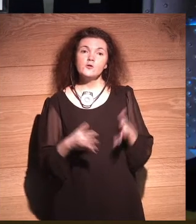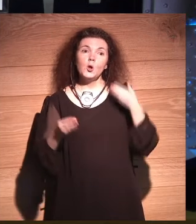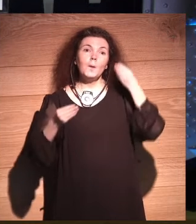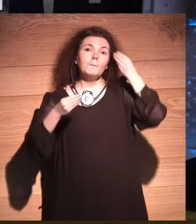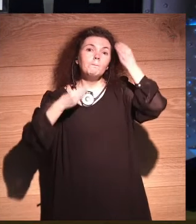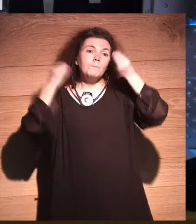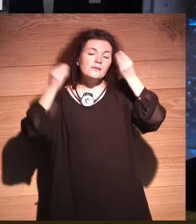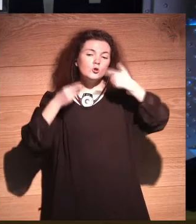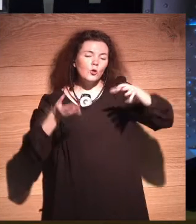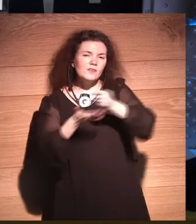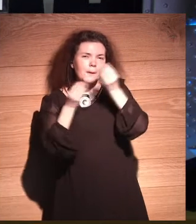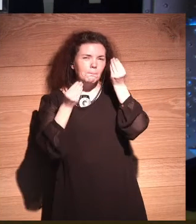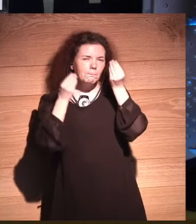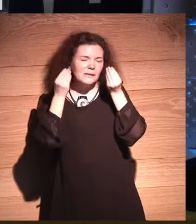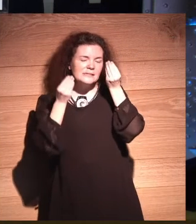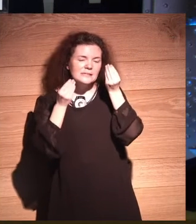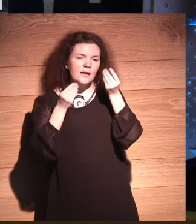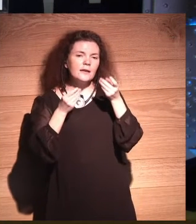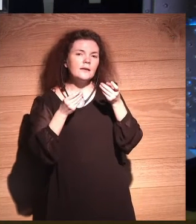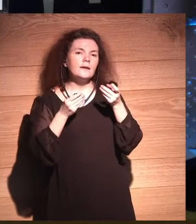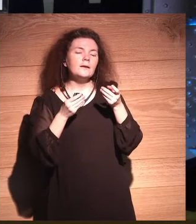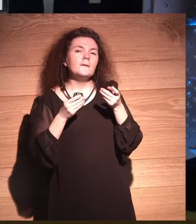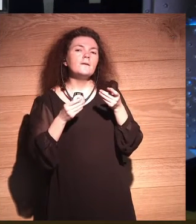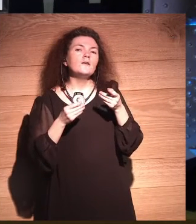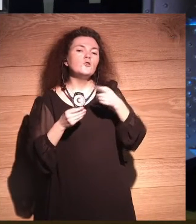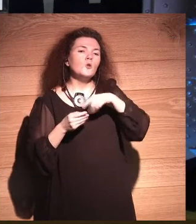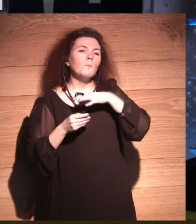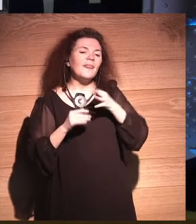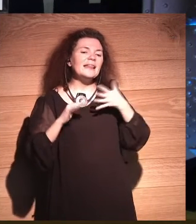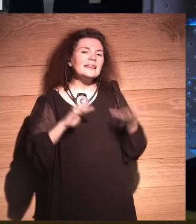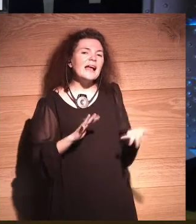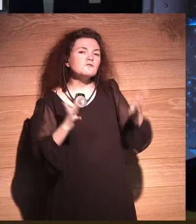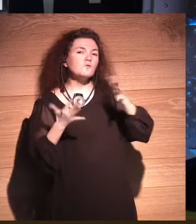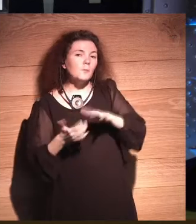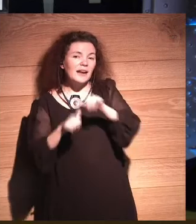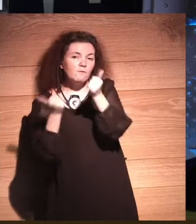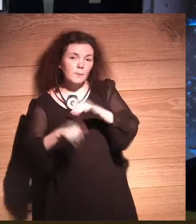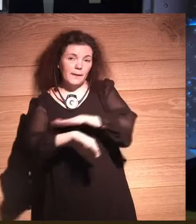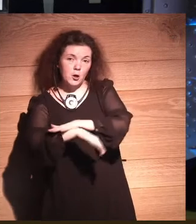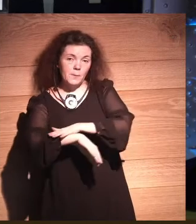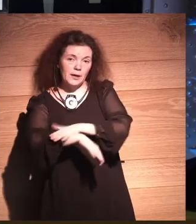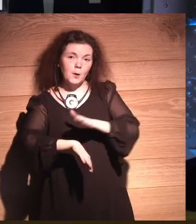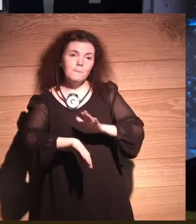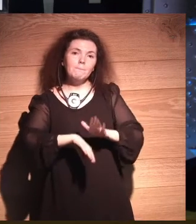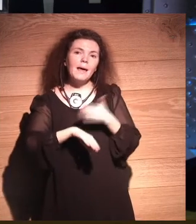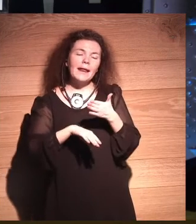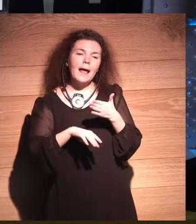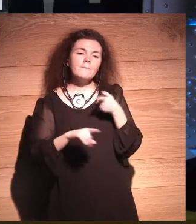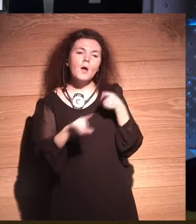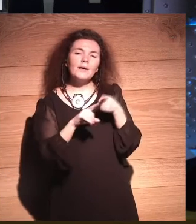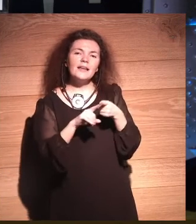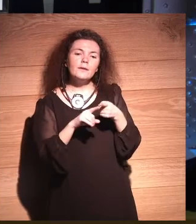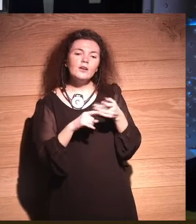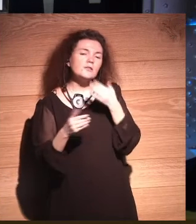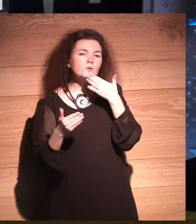do we transform the way that we govern to make it a more systematic conversation between government